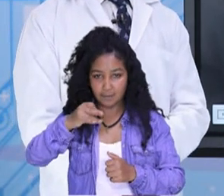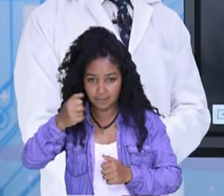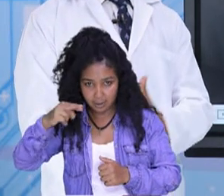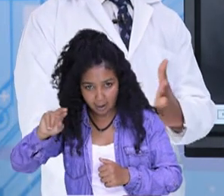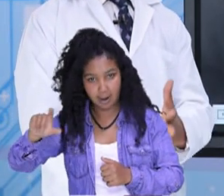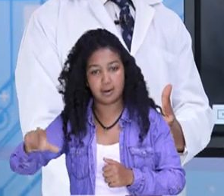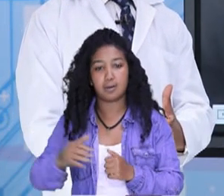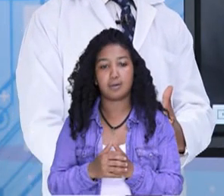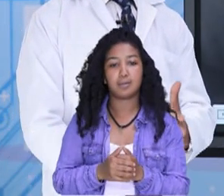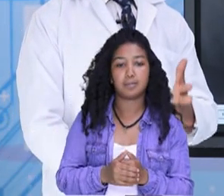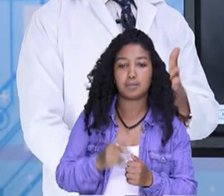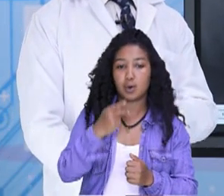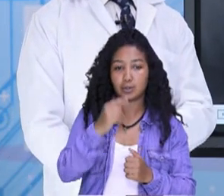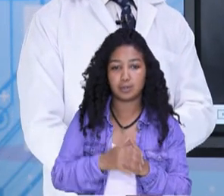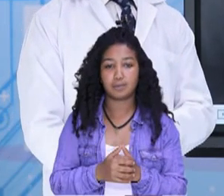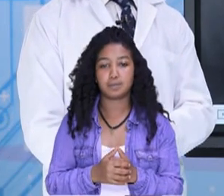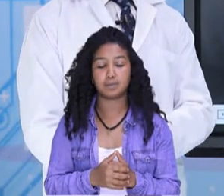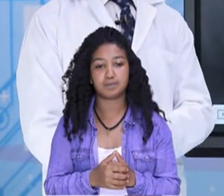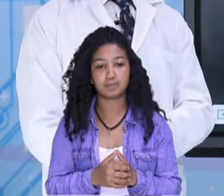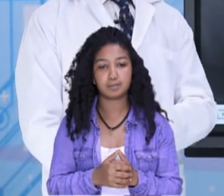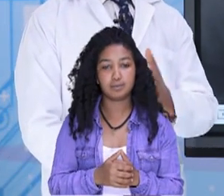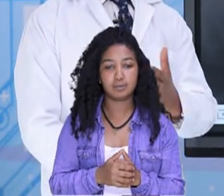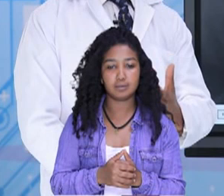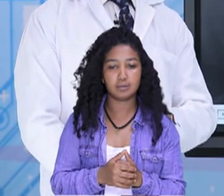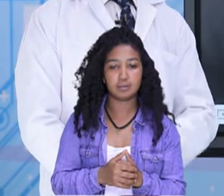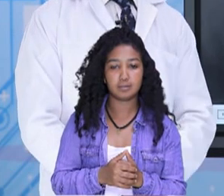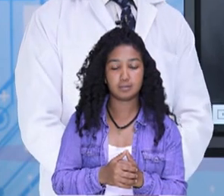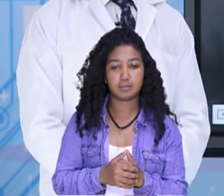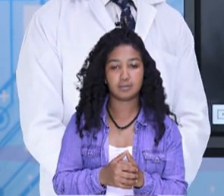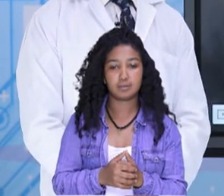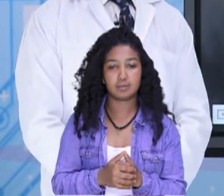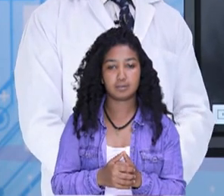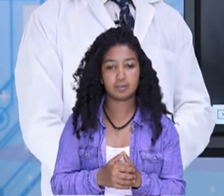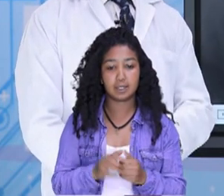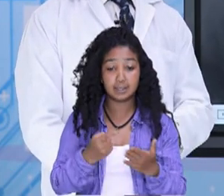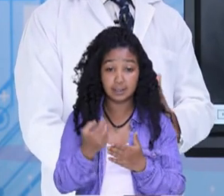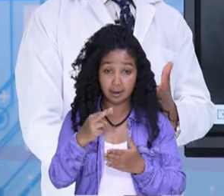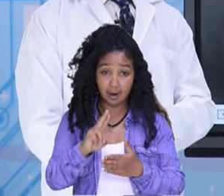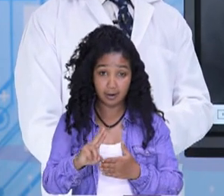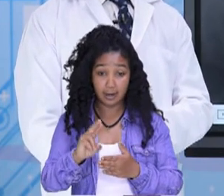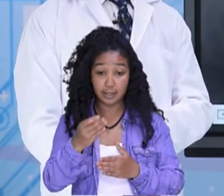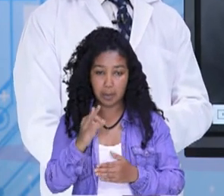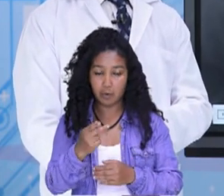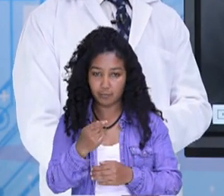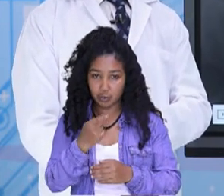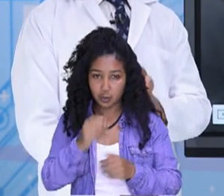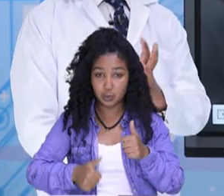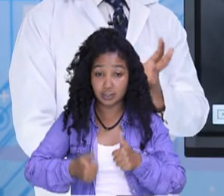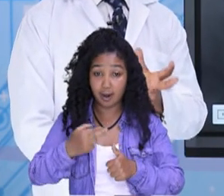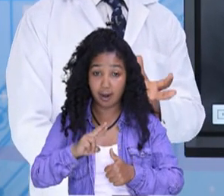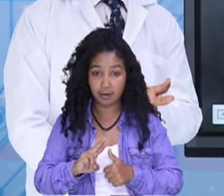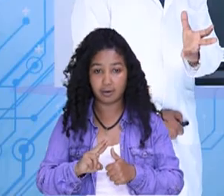Integral proteins consists of carrier proteins and channel proteins. These are a type of proteins which